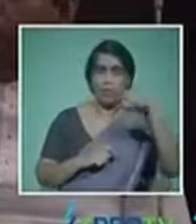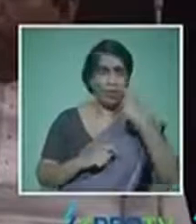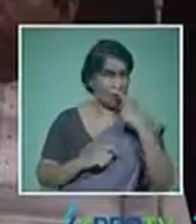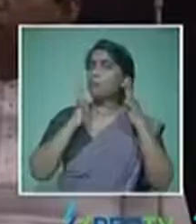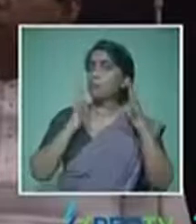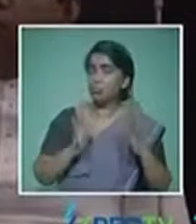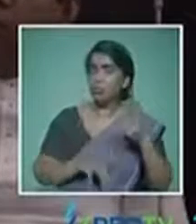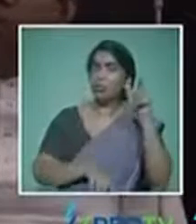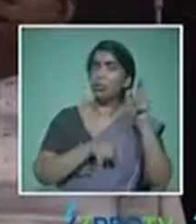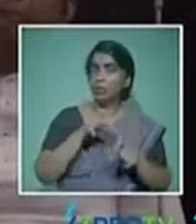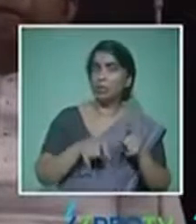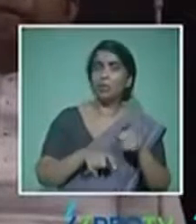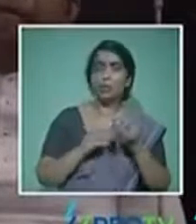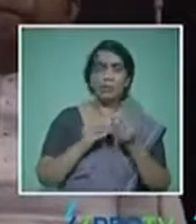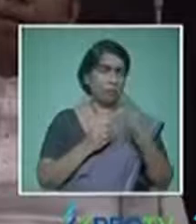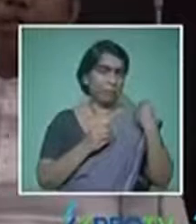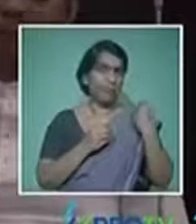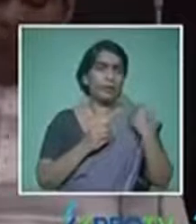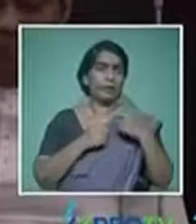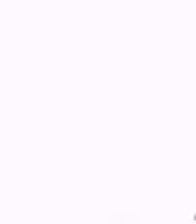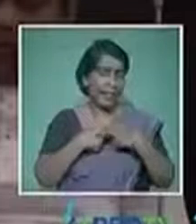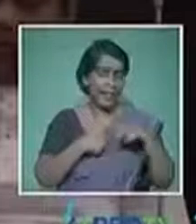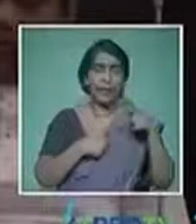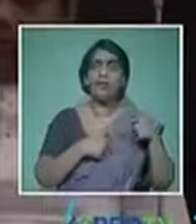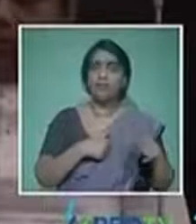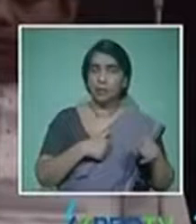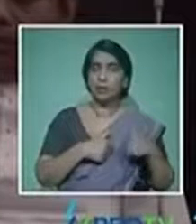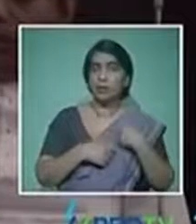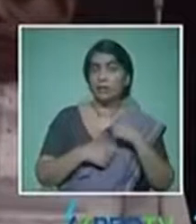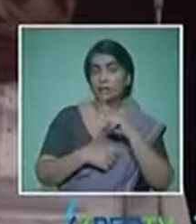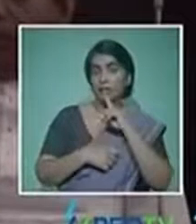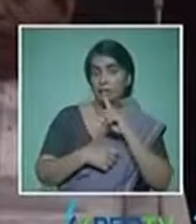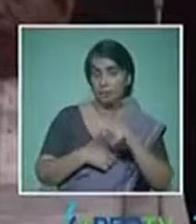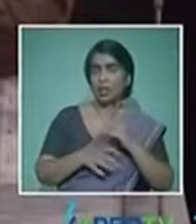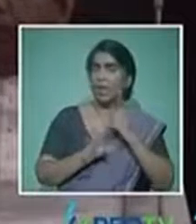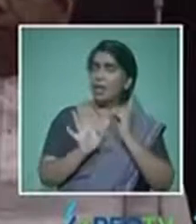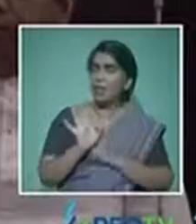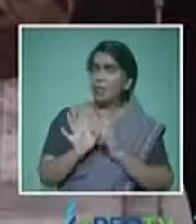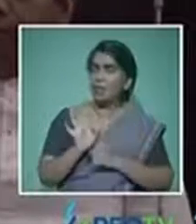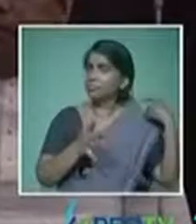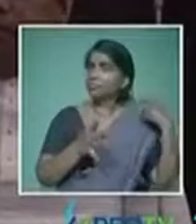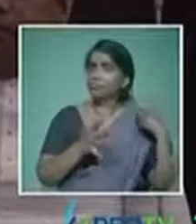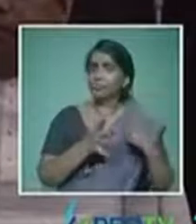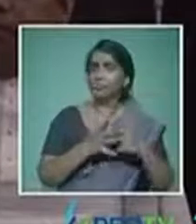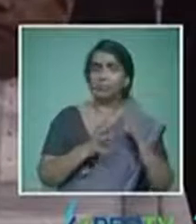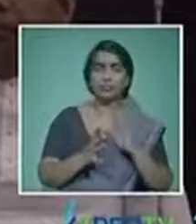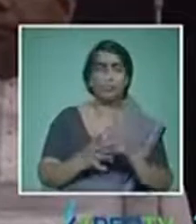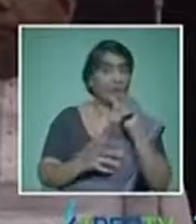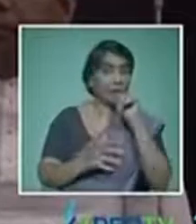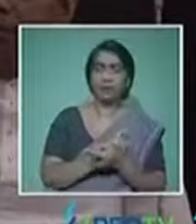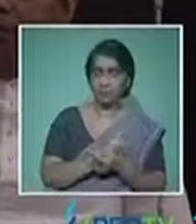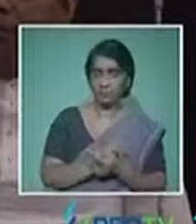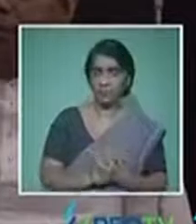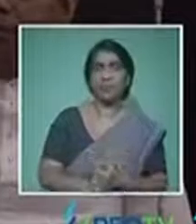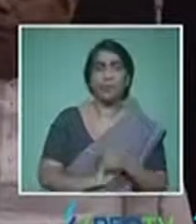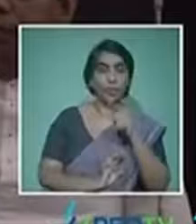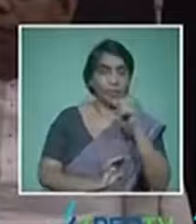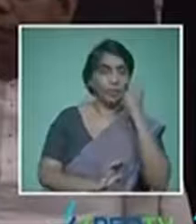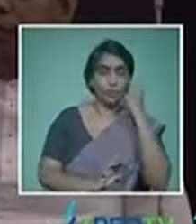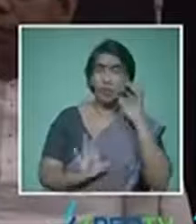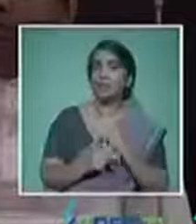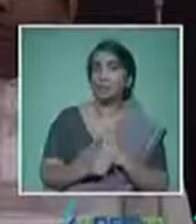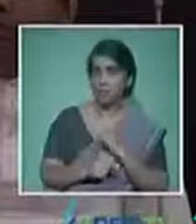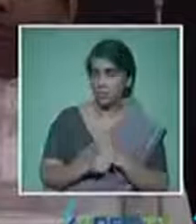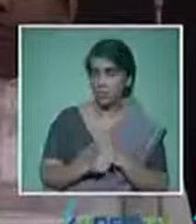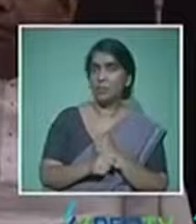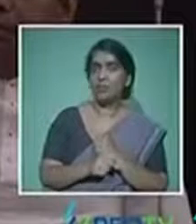short period of time, and certain individuals who are talking about improving the economy were part of that government. He said